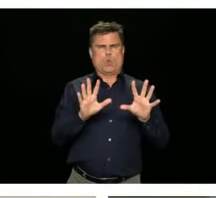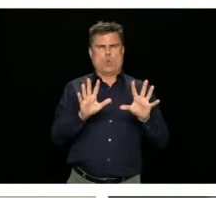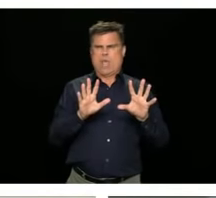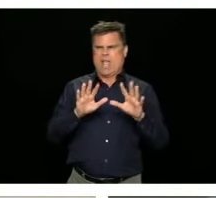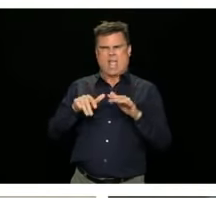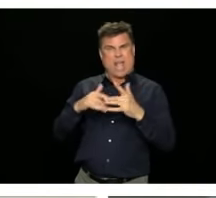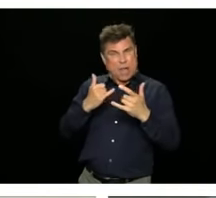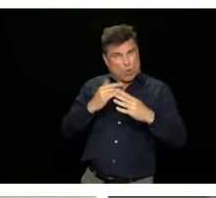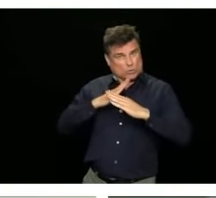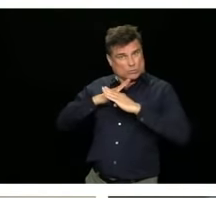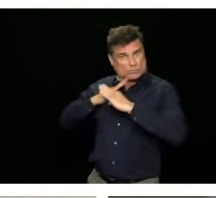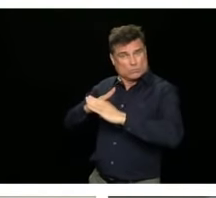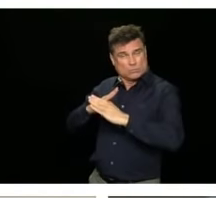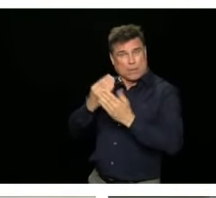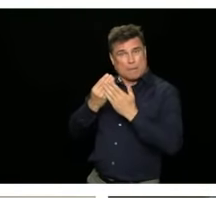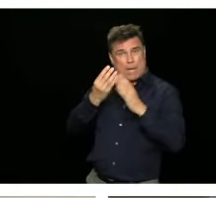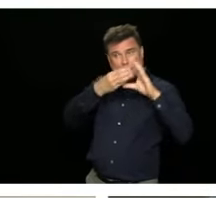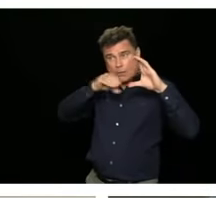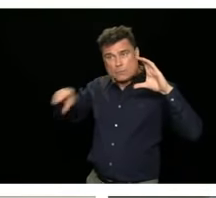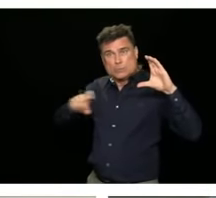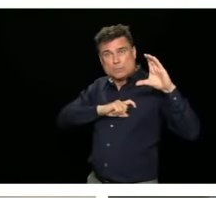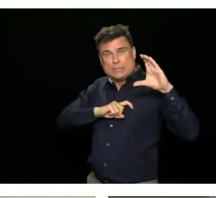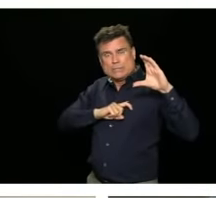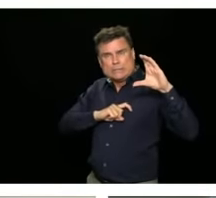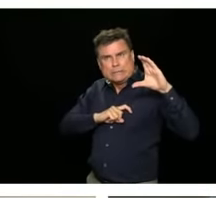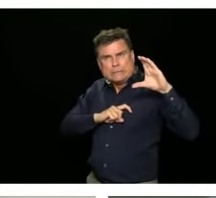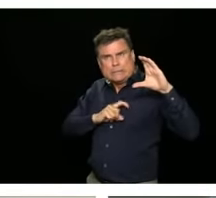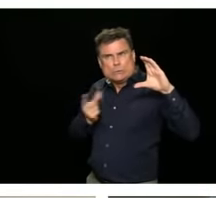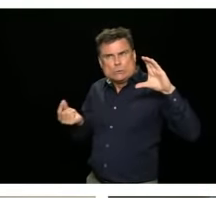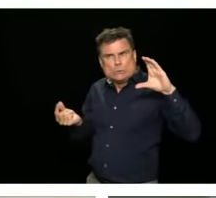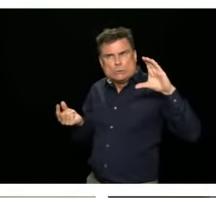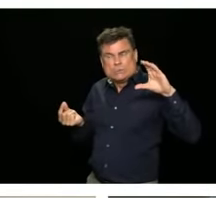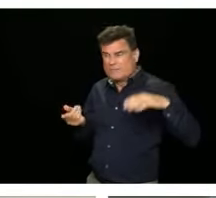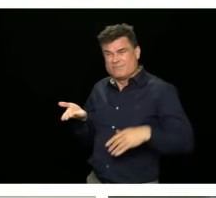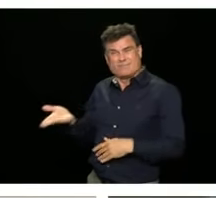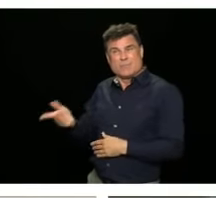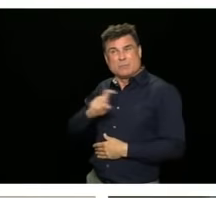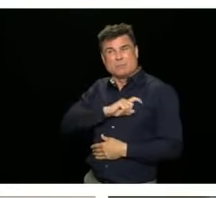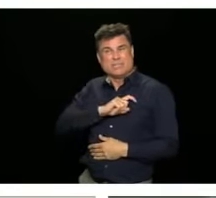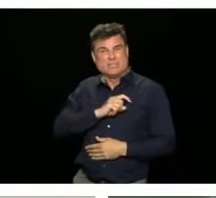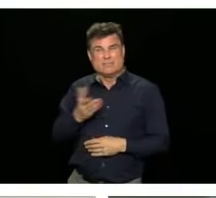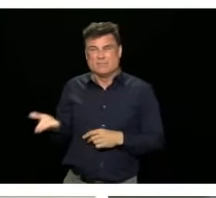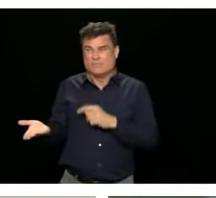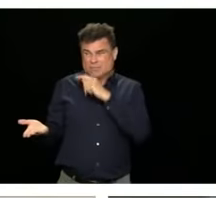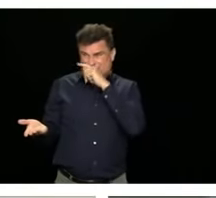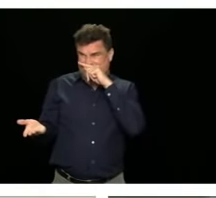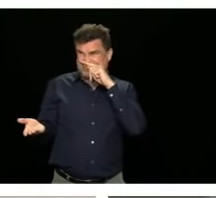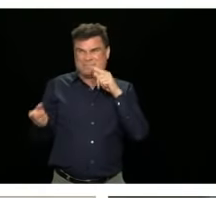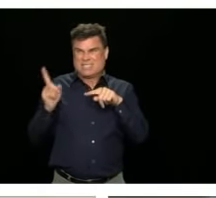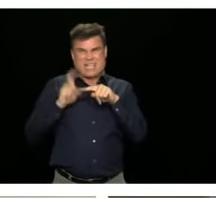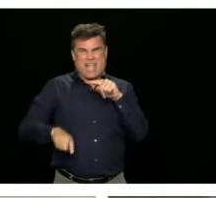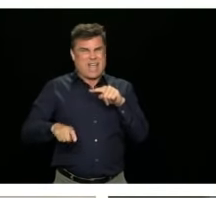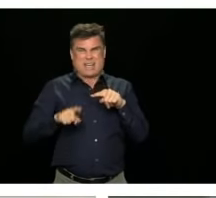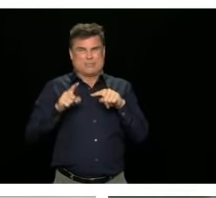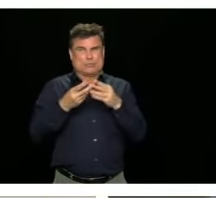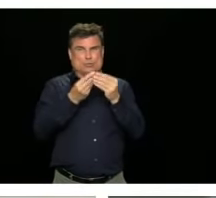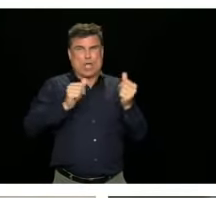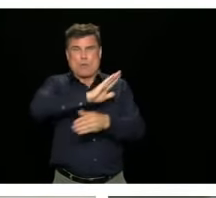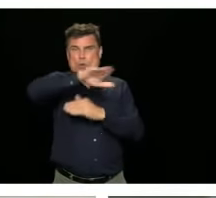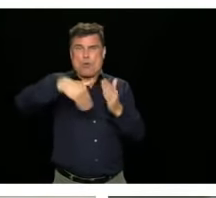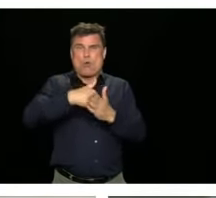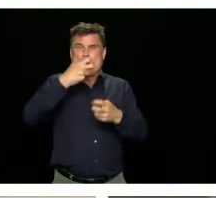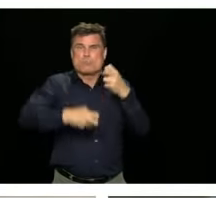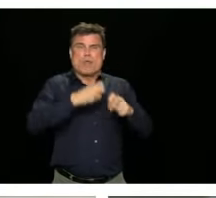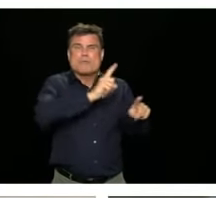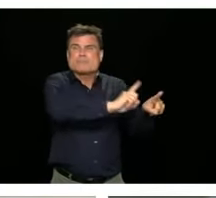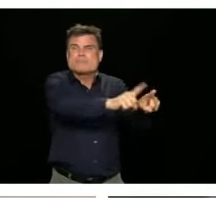mental health intervention and episodes. And so absolutely, there have steps that have been taken in Minneapolis